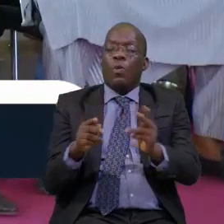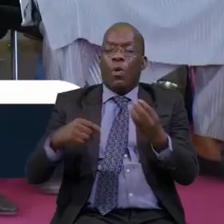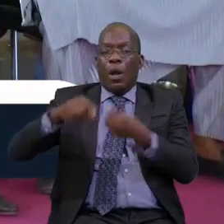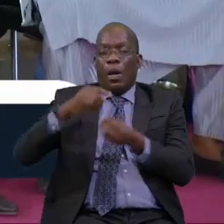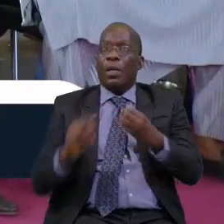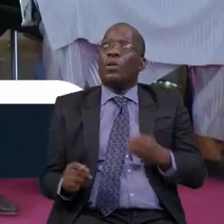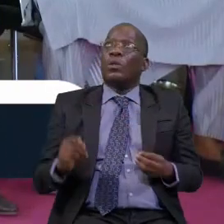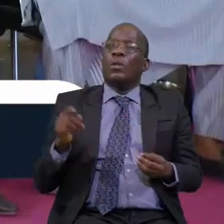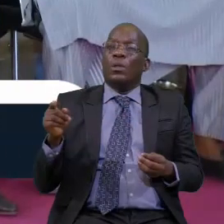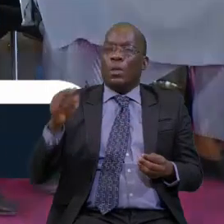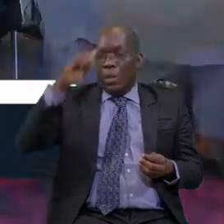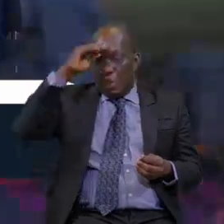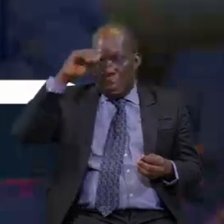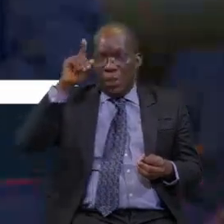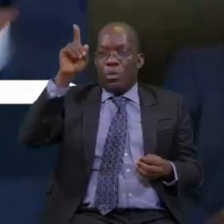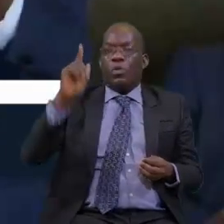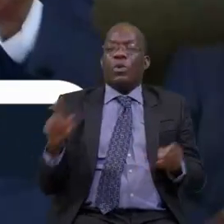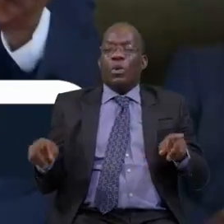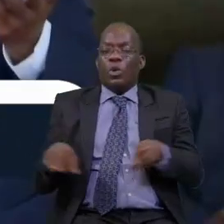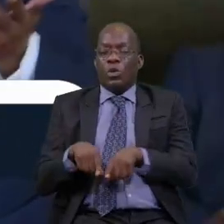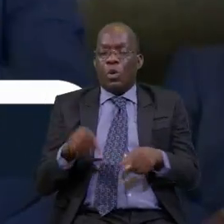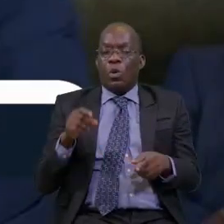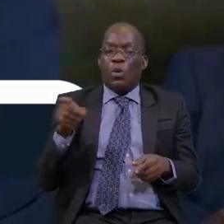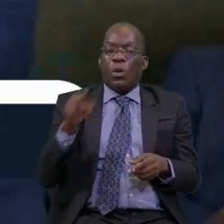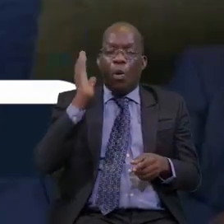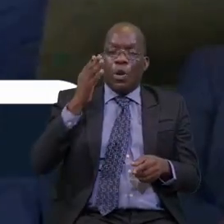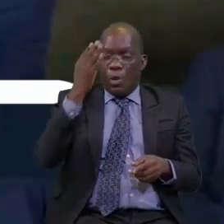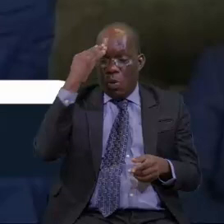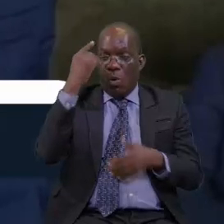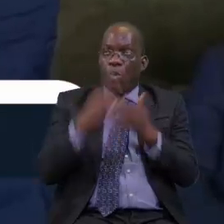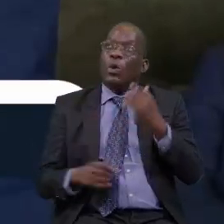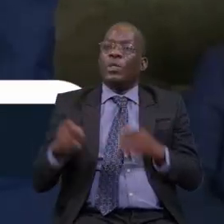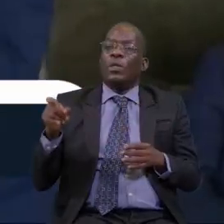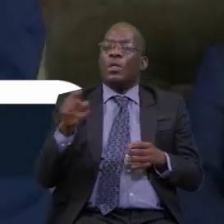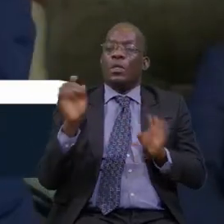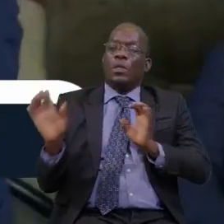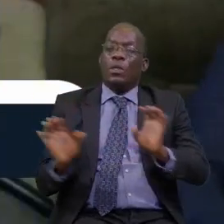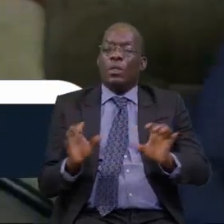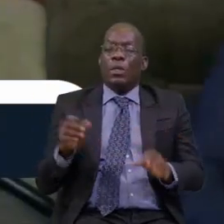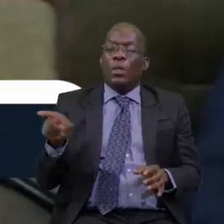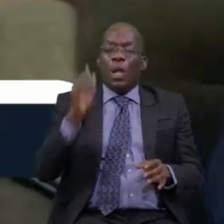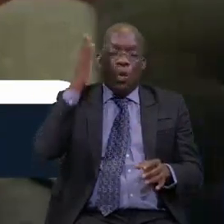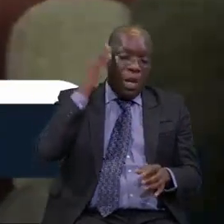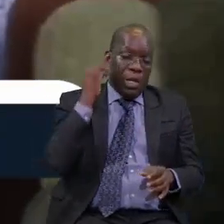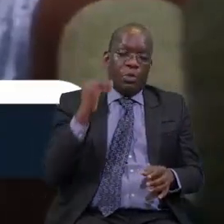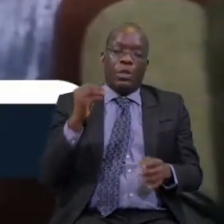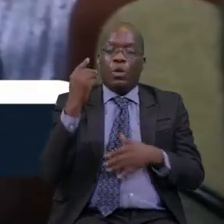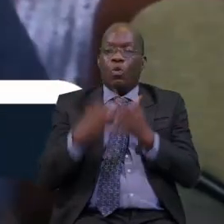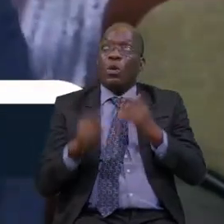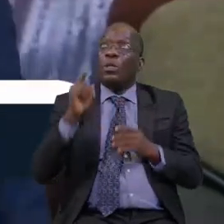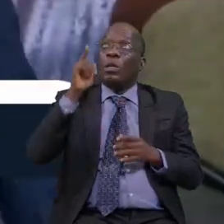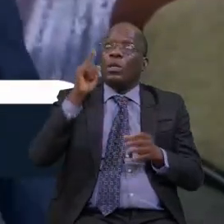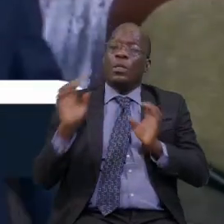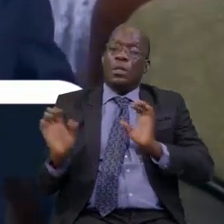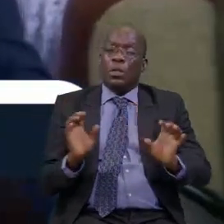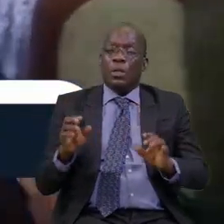at first hand what he did. They will experience at first hand what he did. And then that he should be